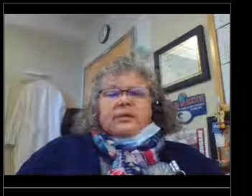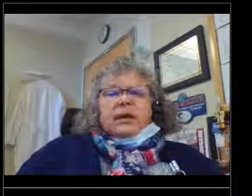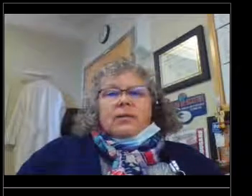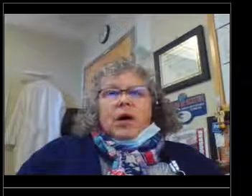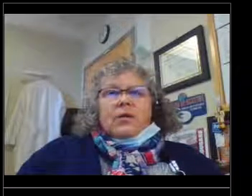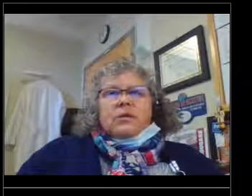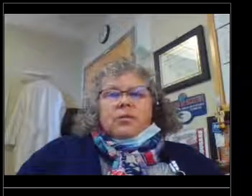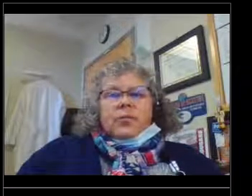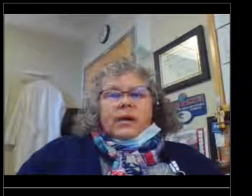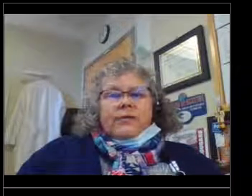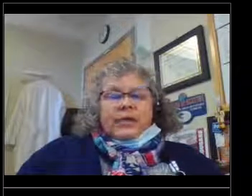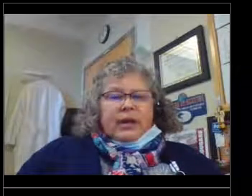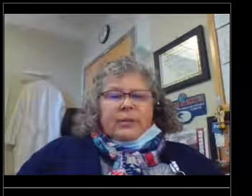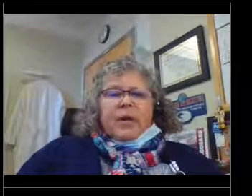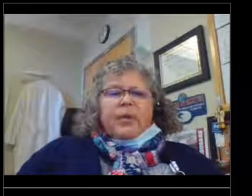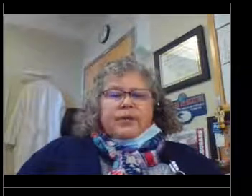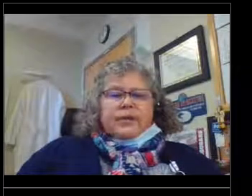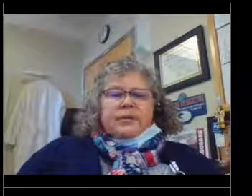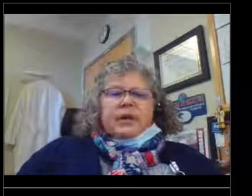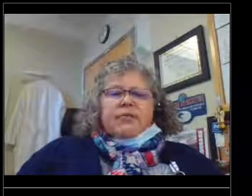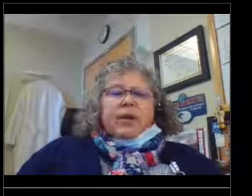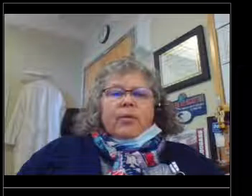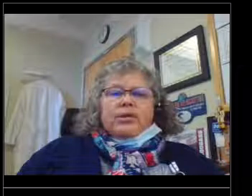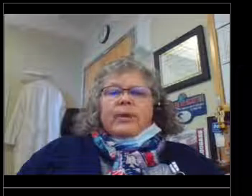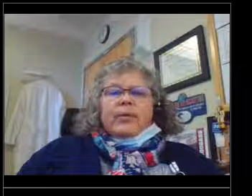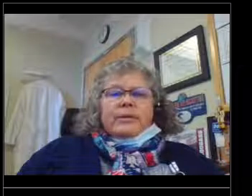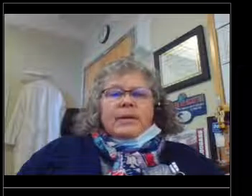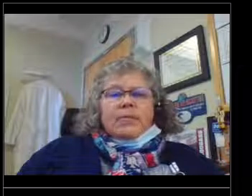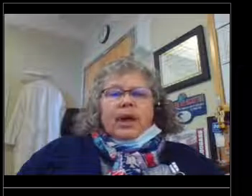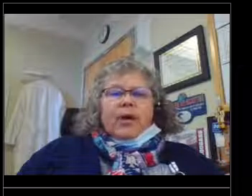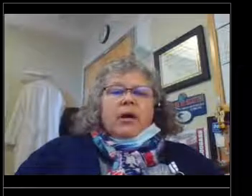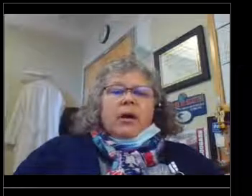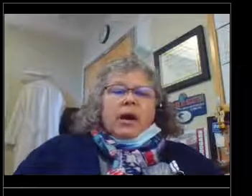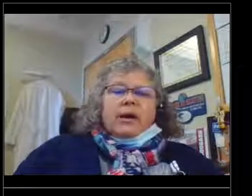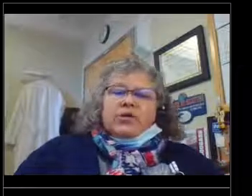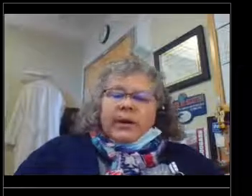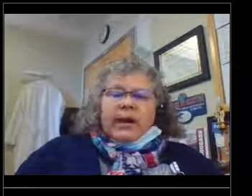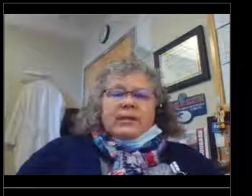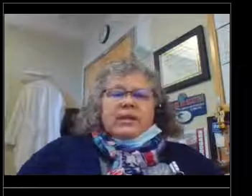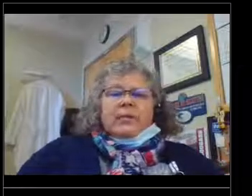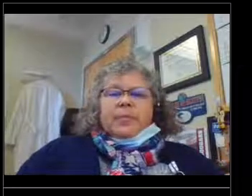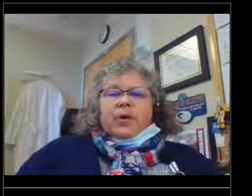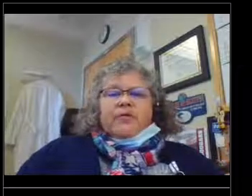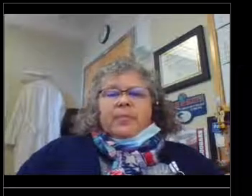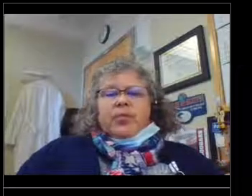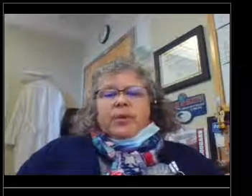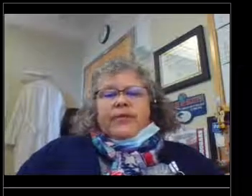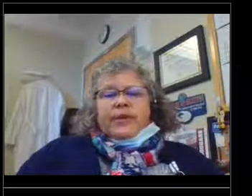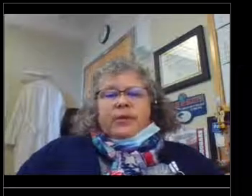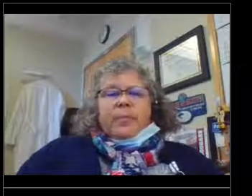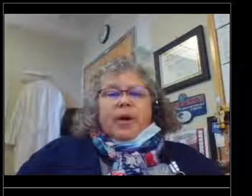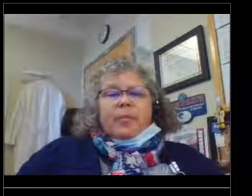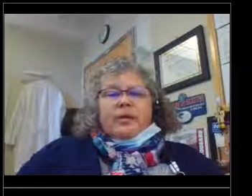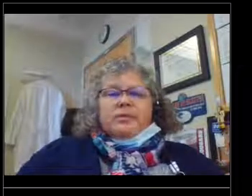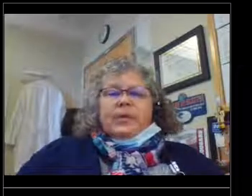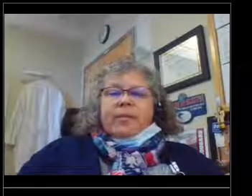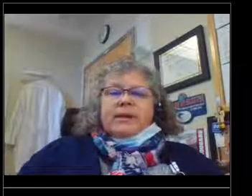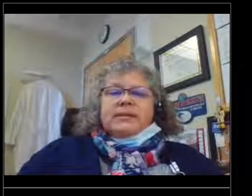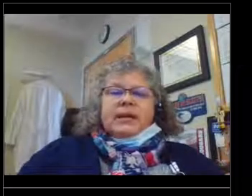Improving care is also one of the bonuses of what we're doing with team care. A 2018 report from 3